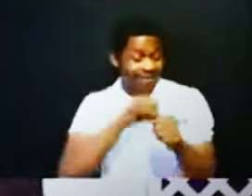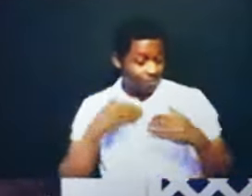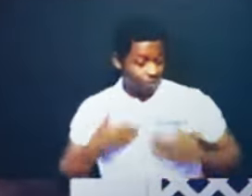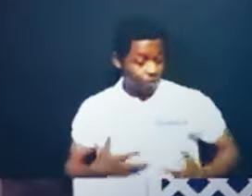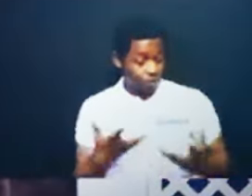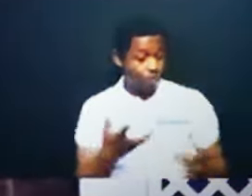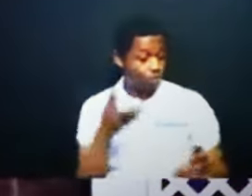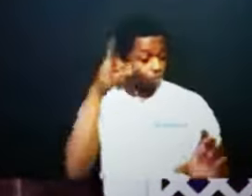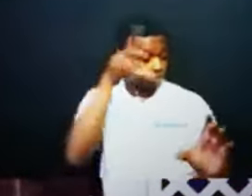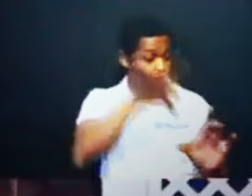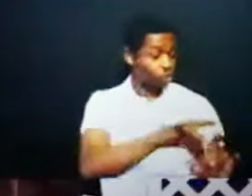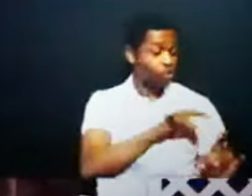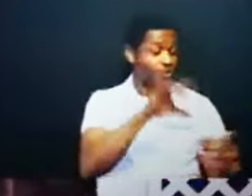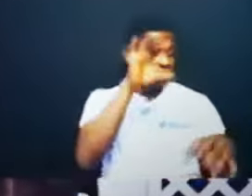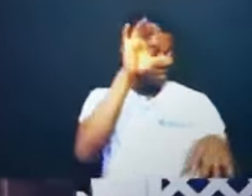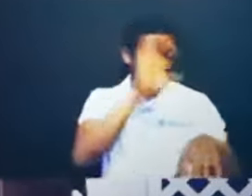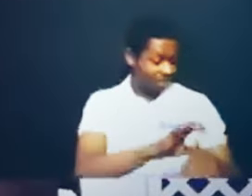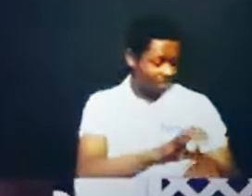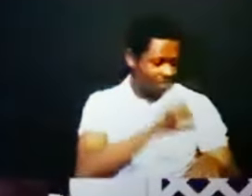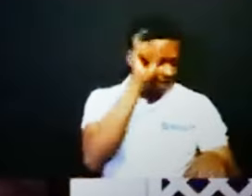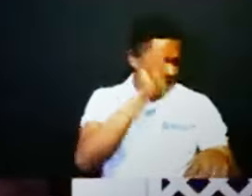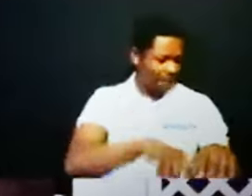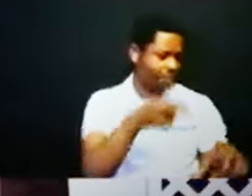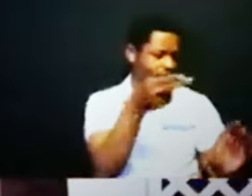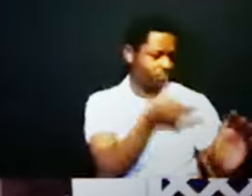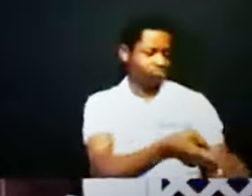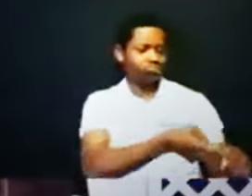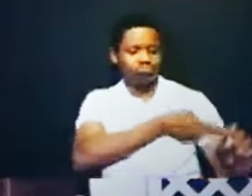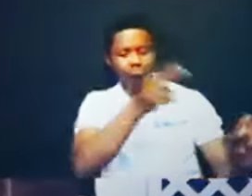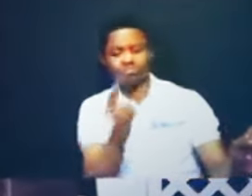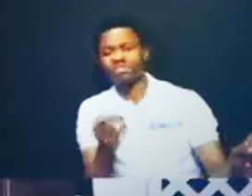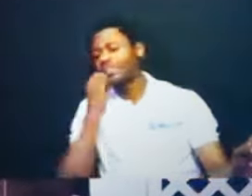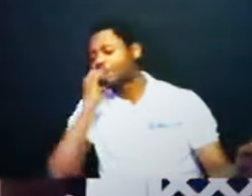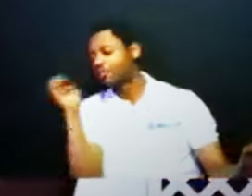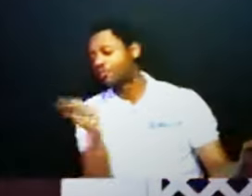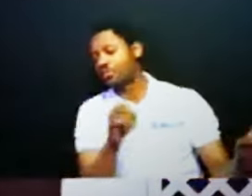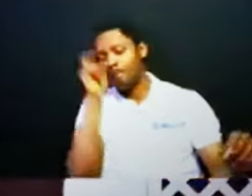to be part of this church must depart from